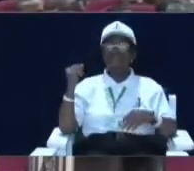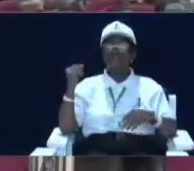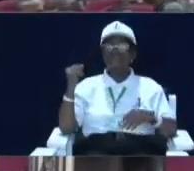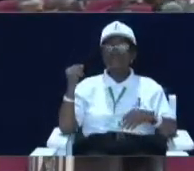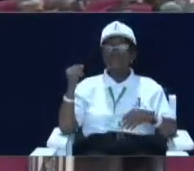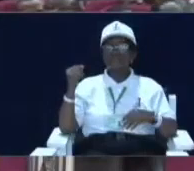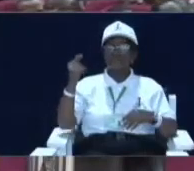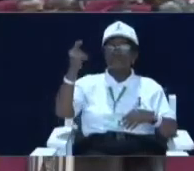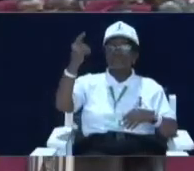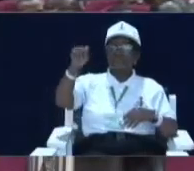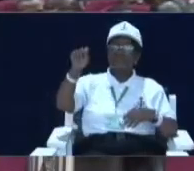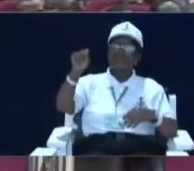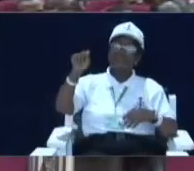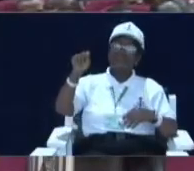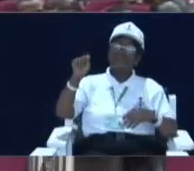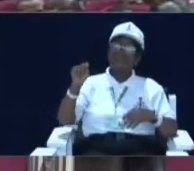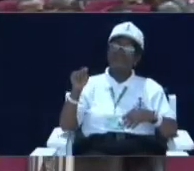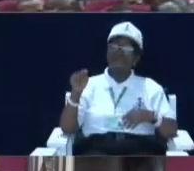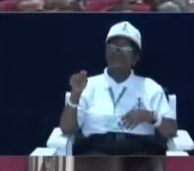the